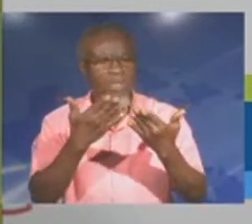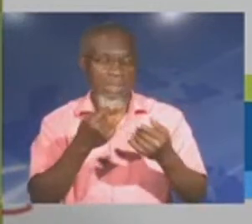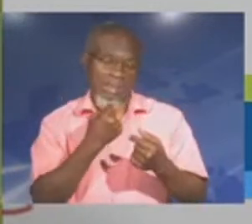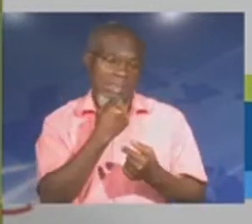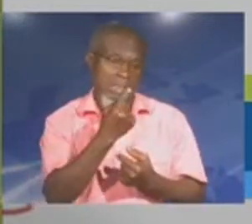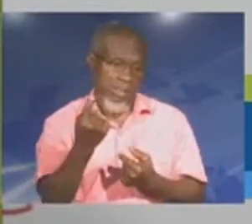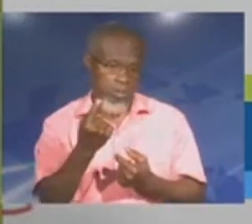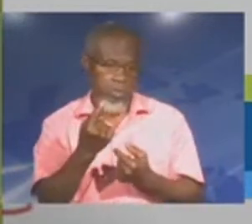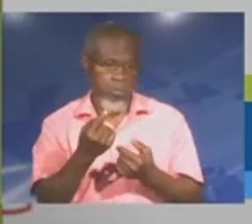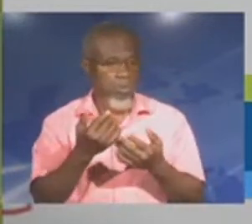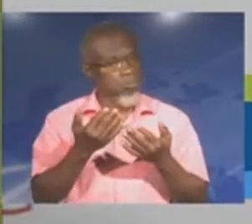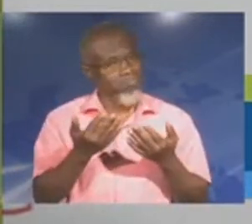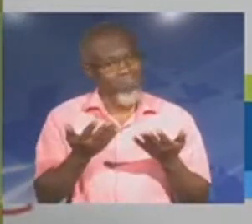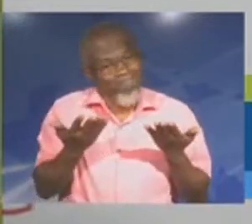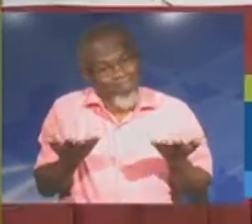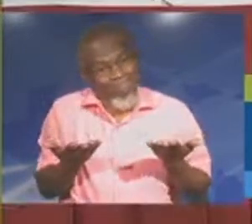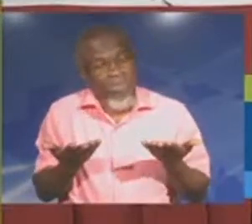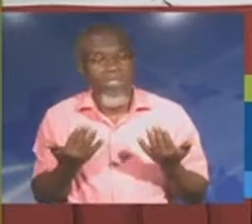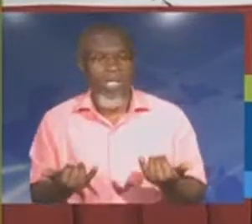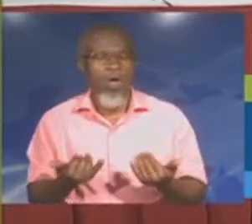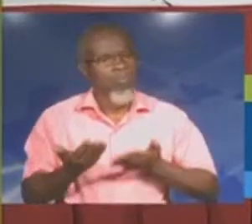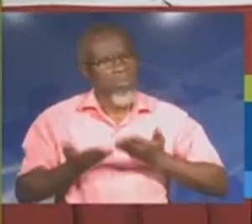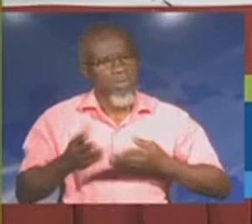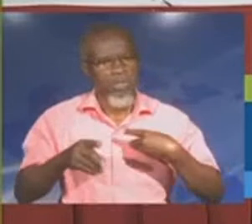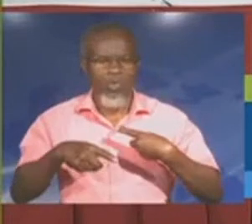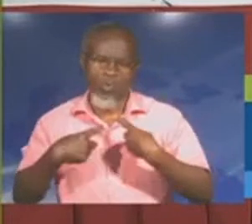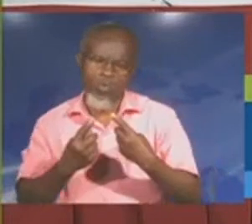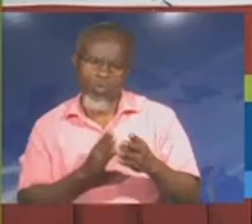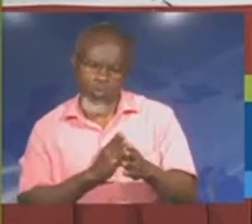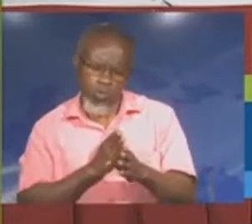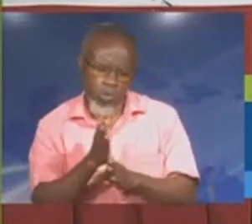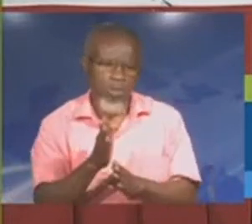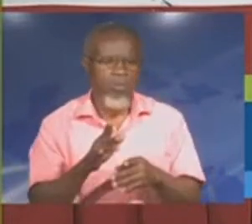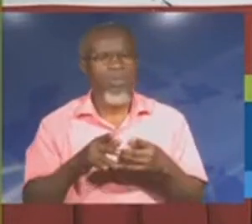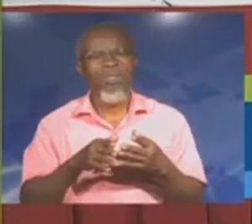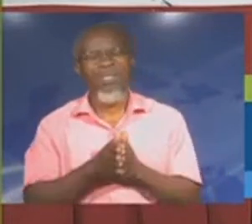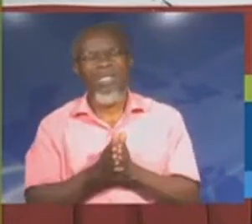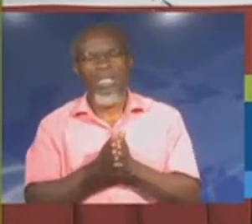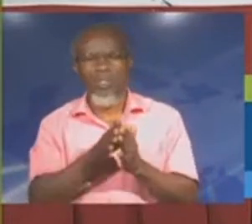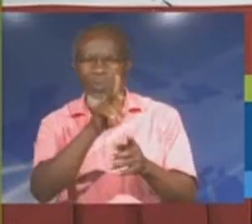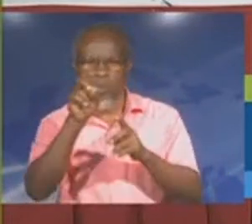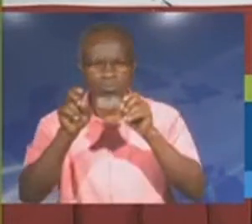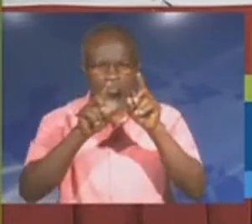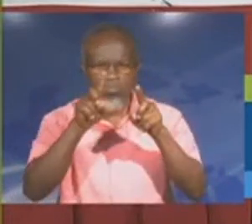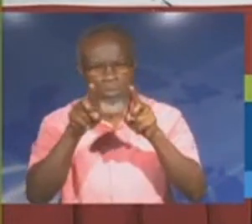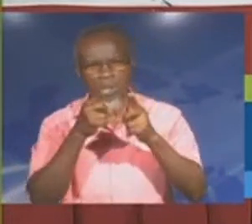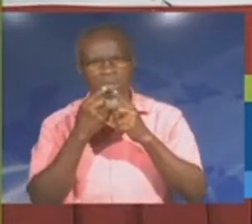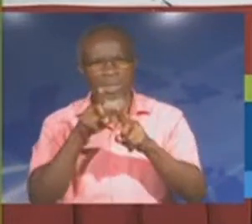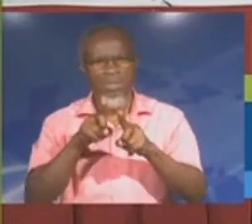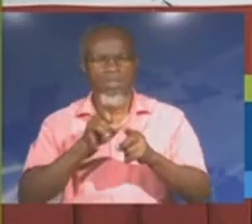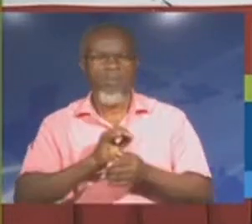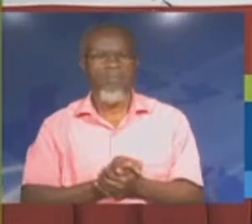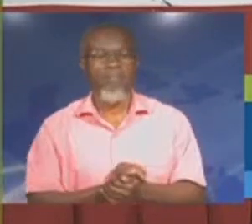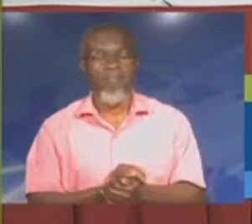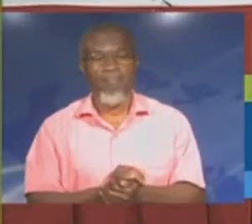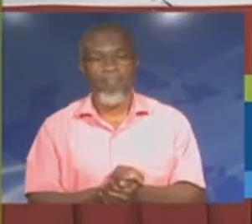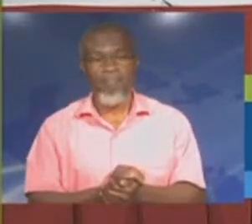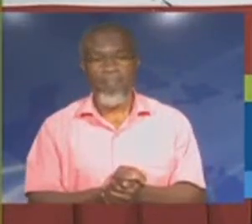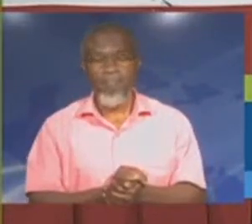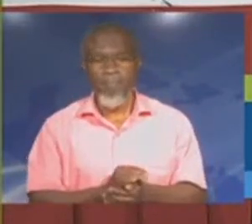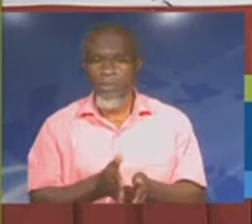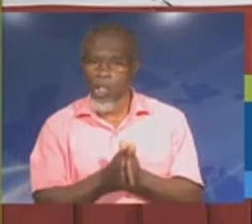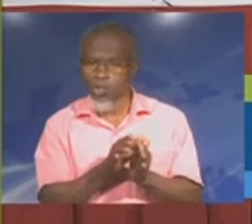I think we can go to questions and answers. Thank you very much, Minister. So up next is our question and answer segment. We ask the